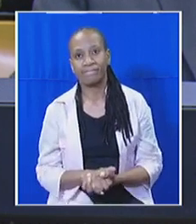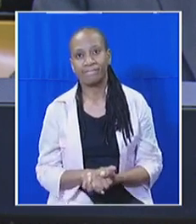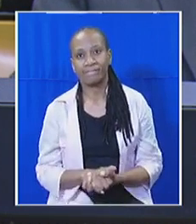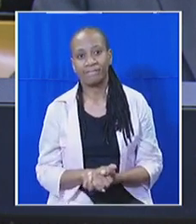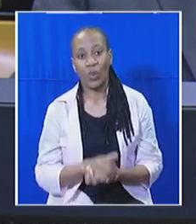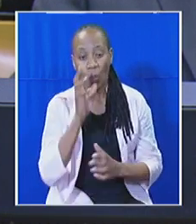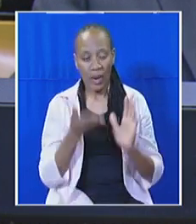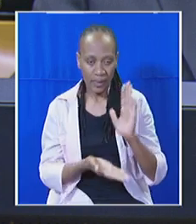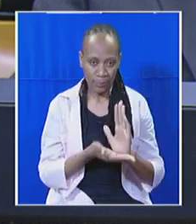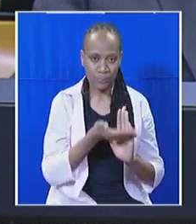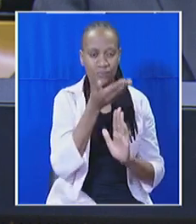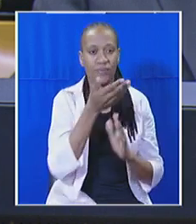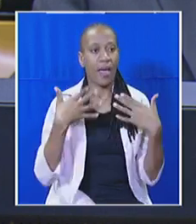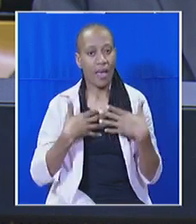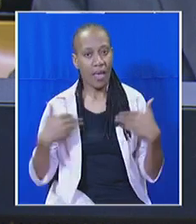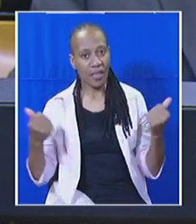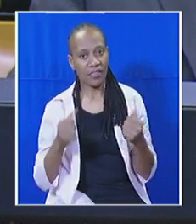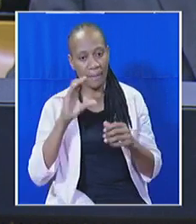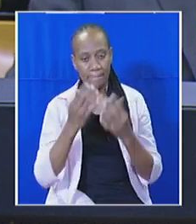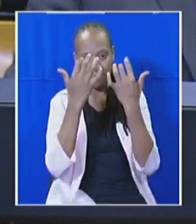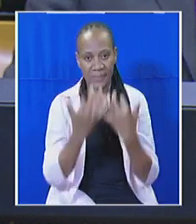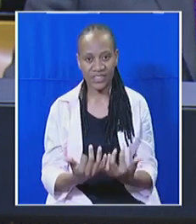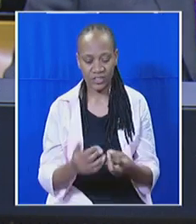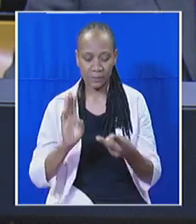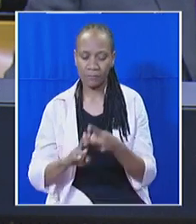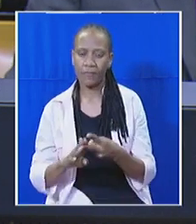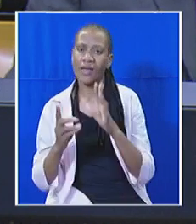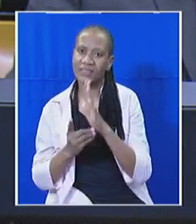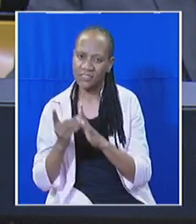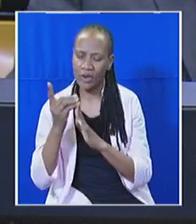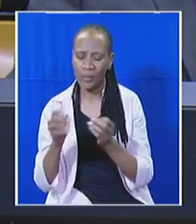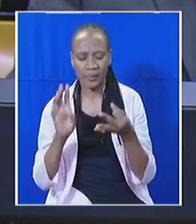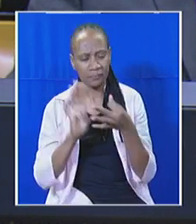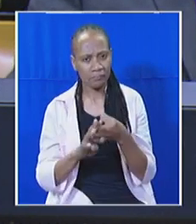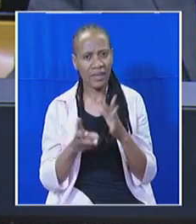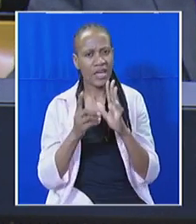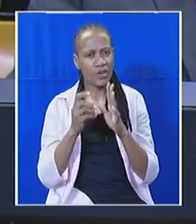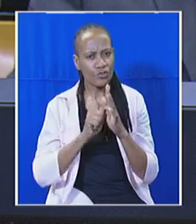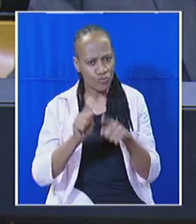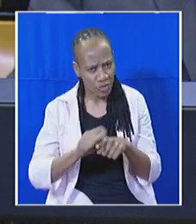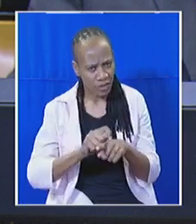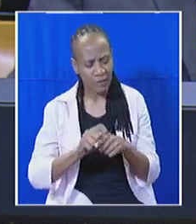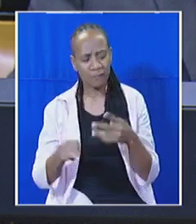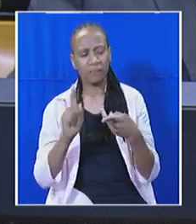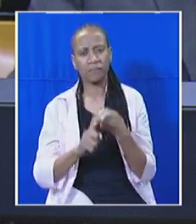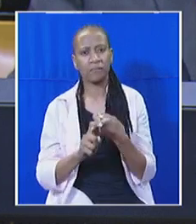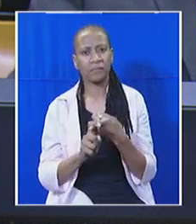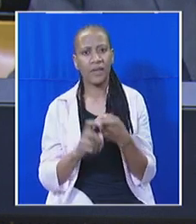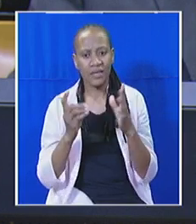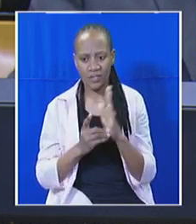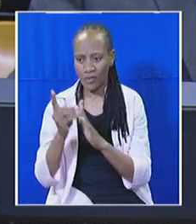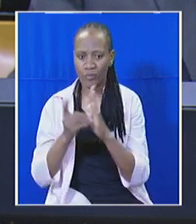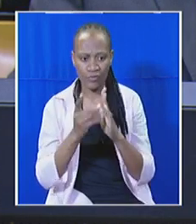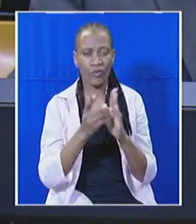increase health financing and recruitment, development, training and retention of health workforce in developing